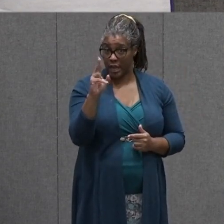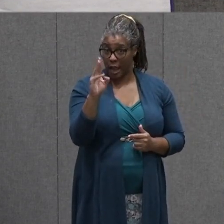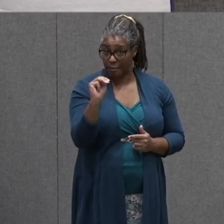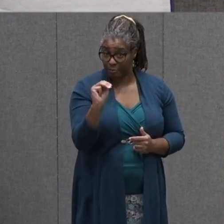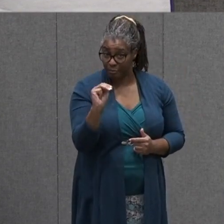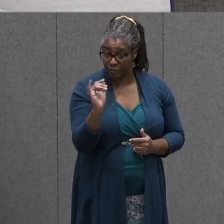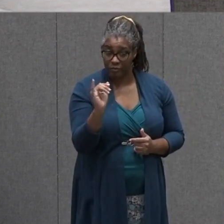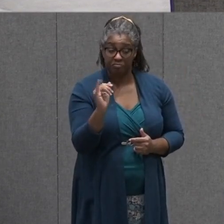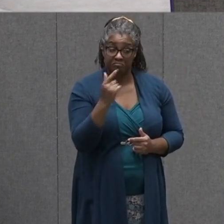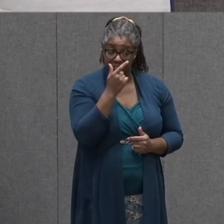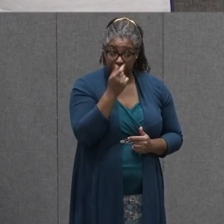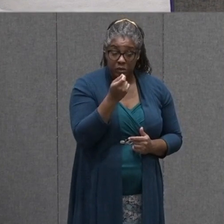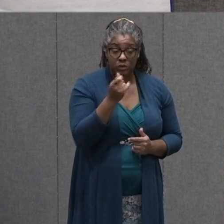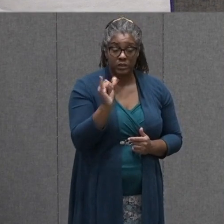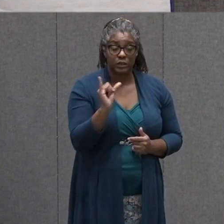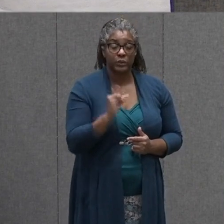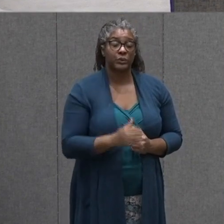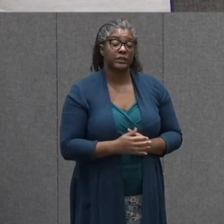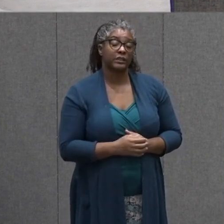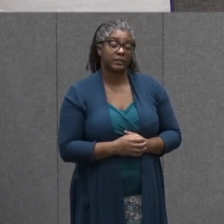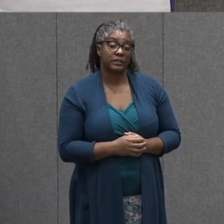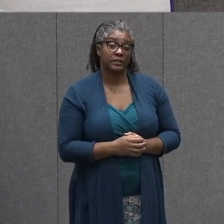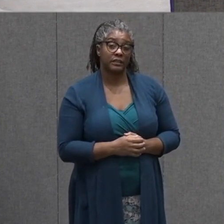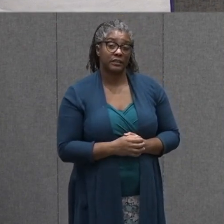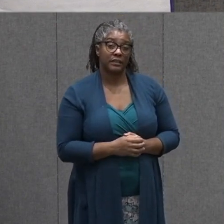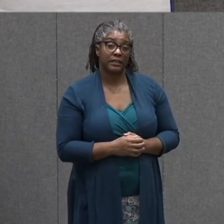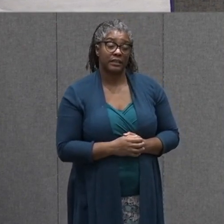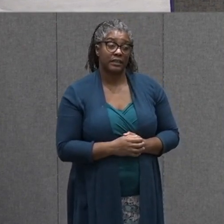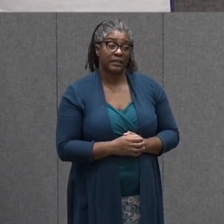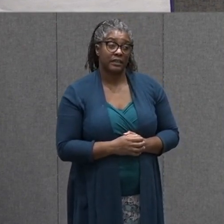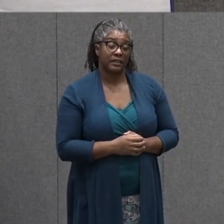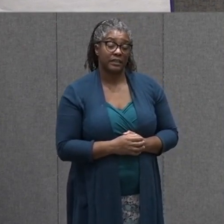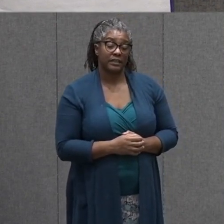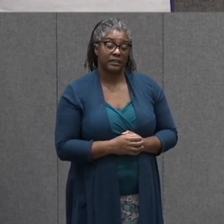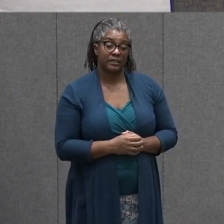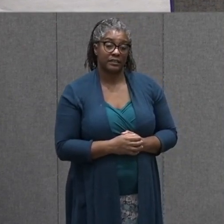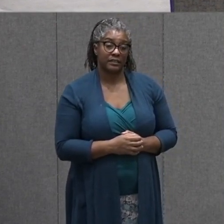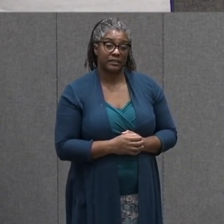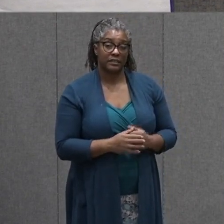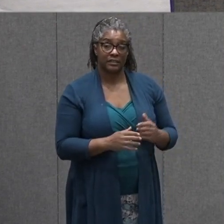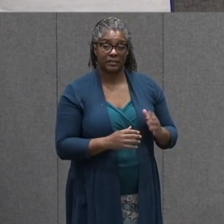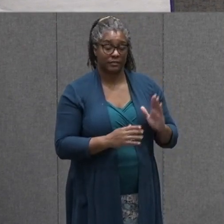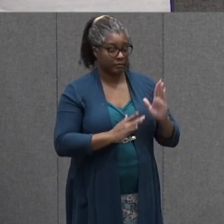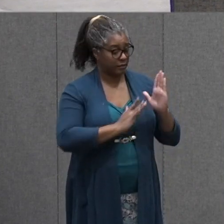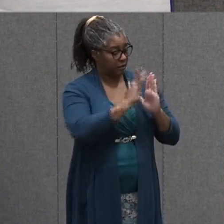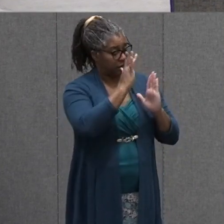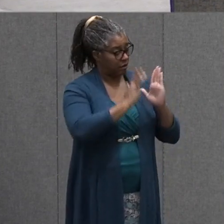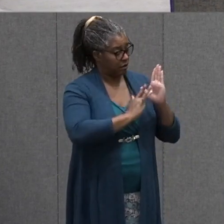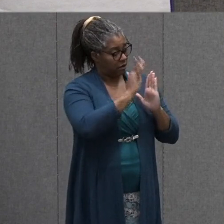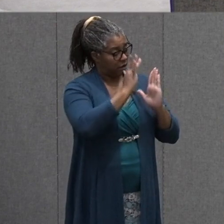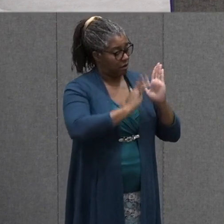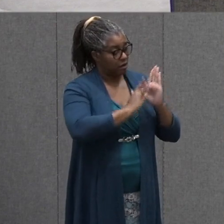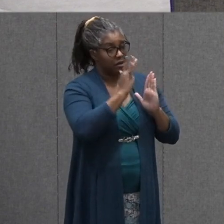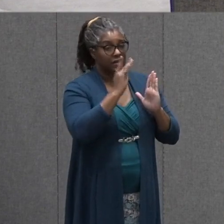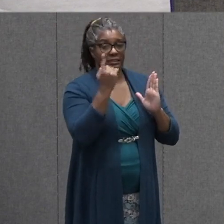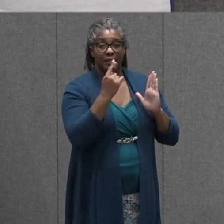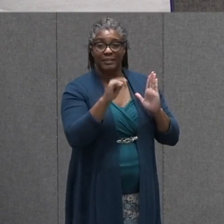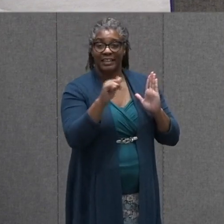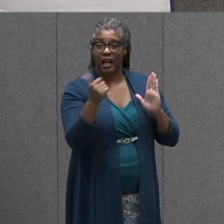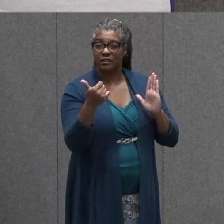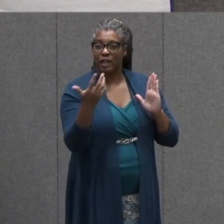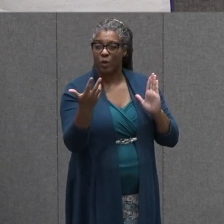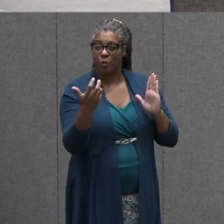of those seeds, if you have them, and these are pretty big seeds. Sunflower seeds, you may have eaten sunflower seeds. And we're going